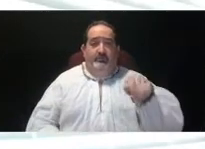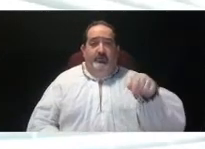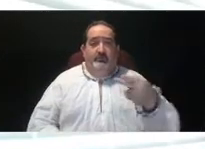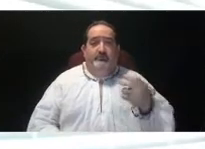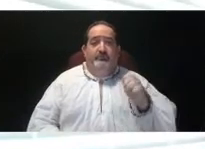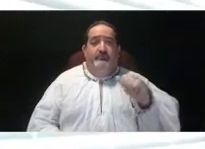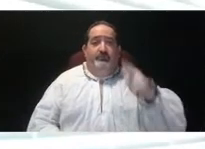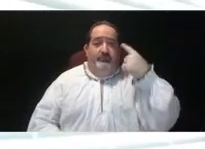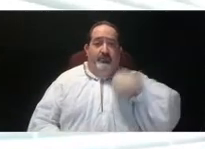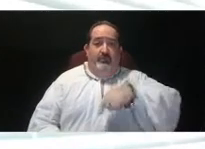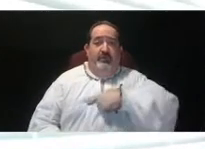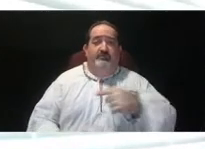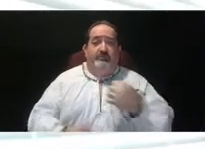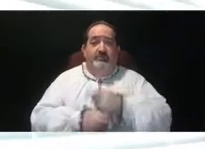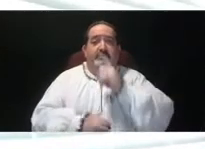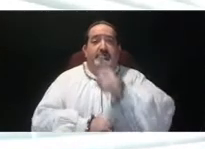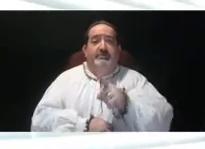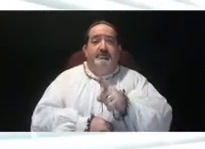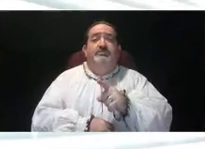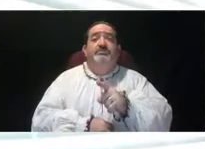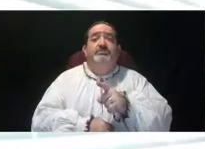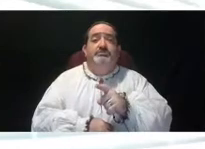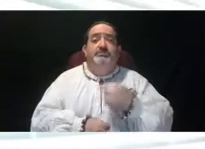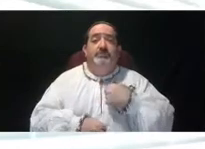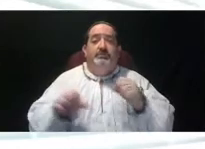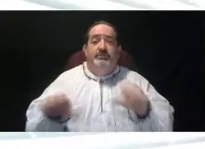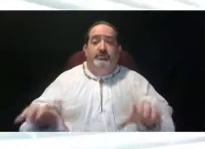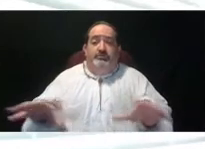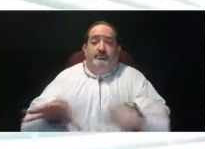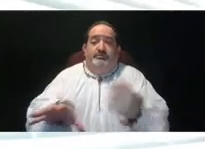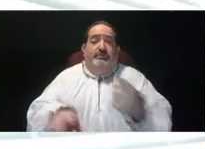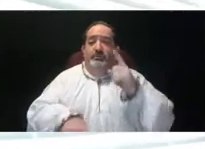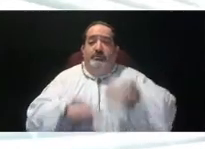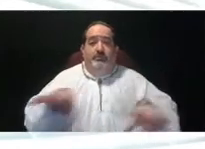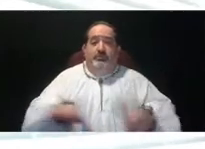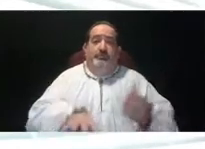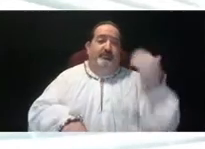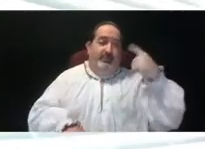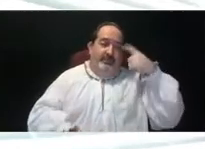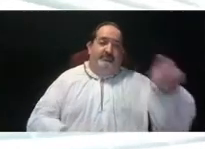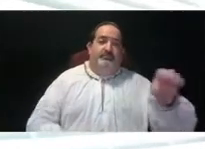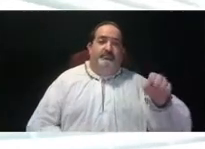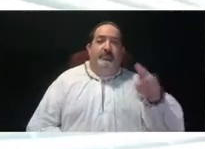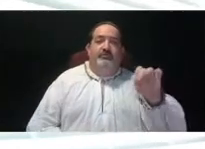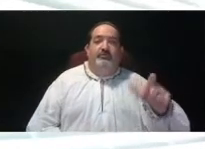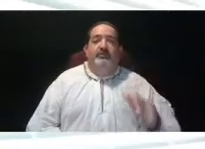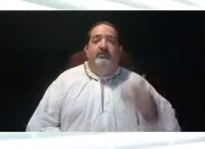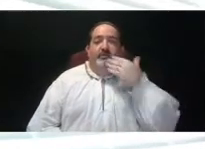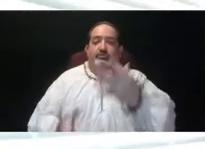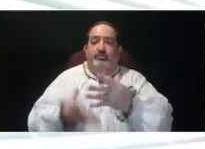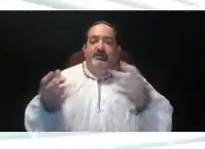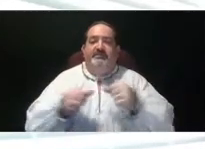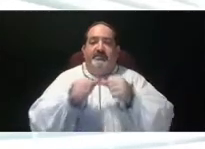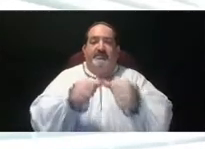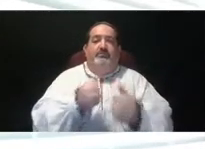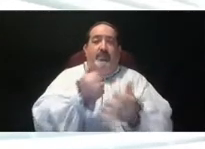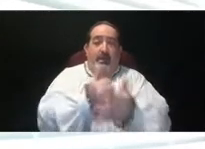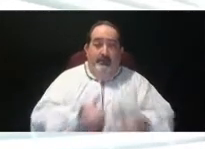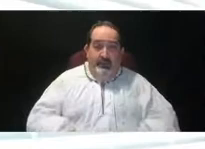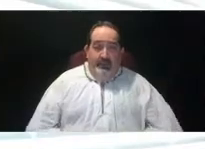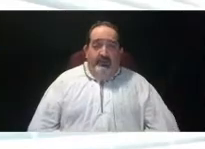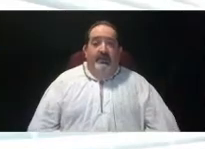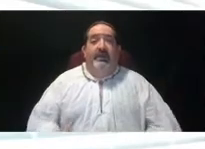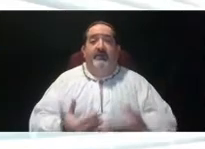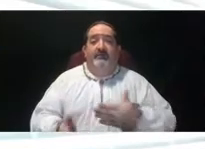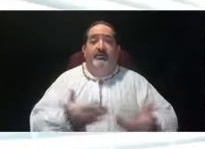that we could do something that we wouldn't have been able to do otherwise. Thank you so much for that and continuing to help. Even though you